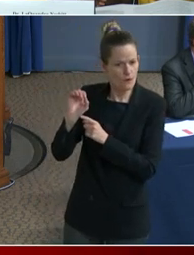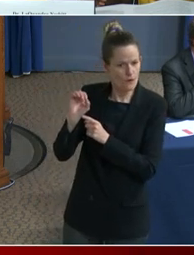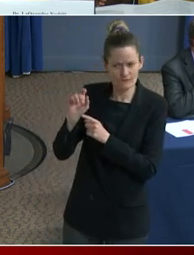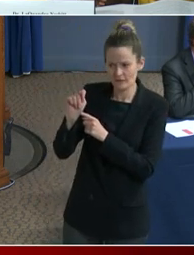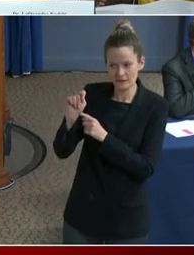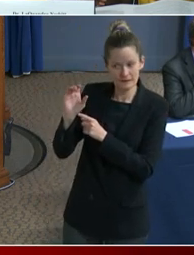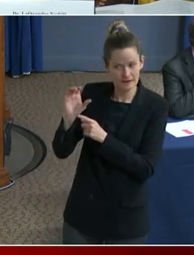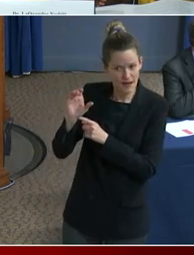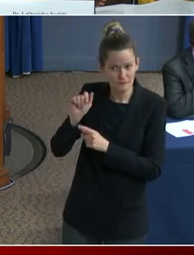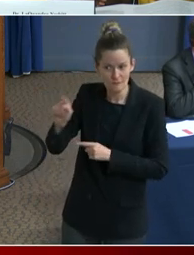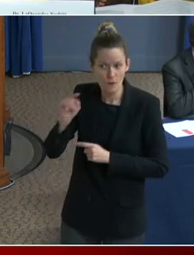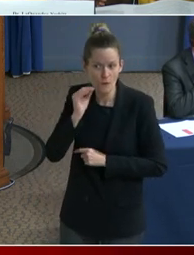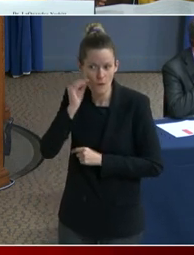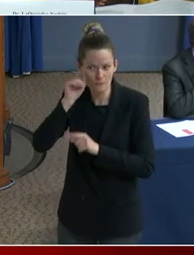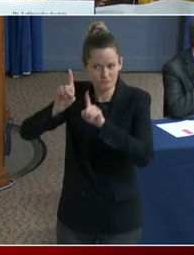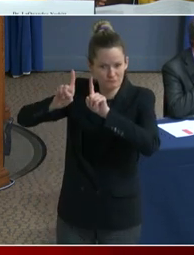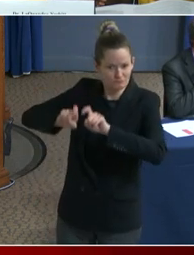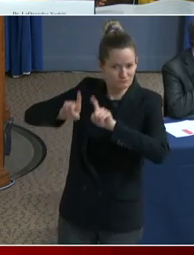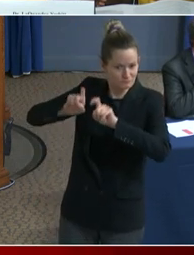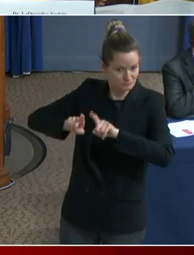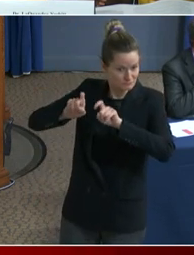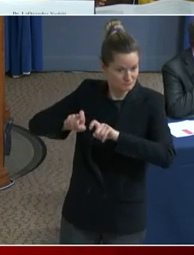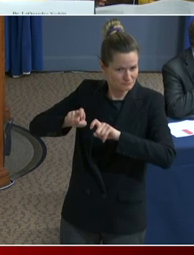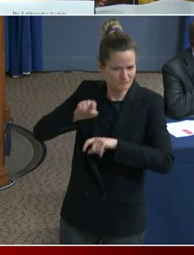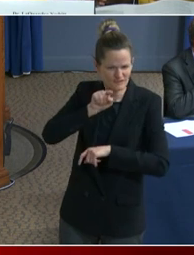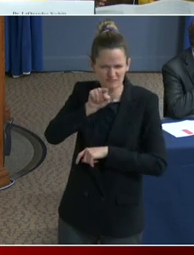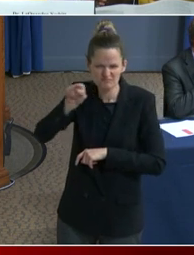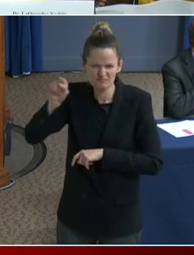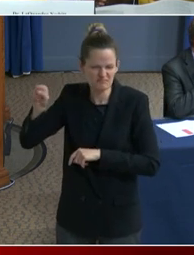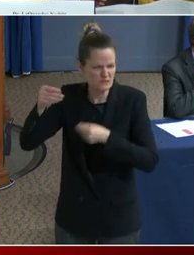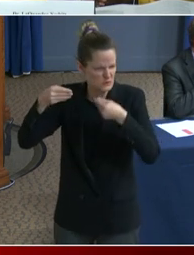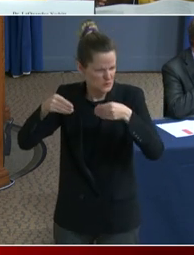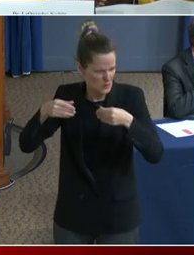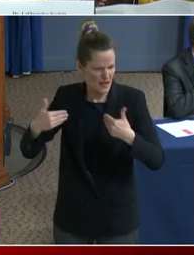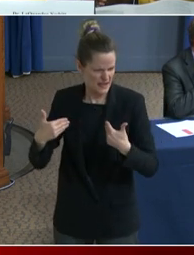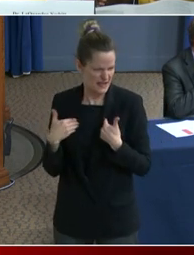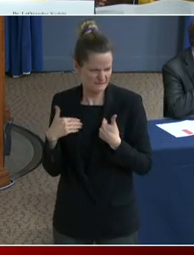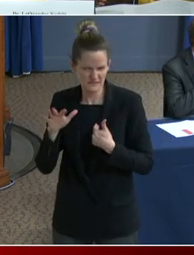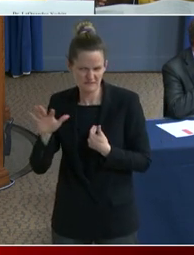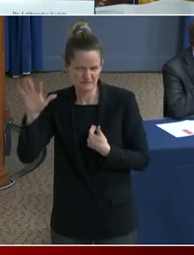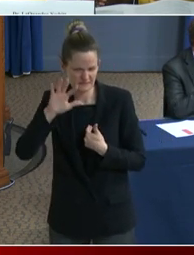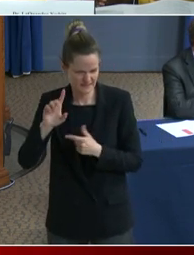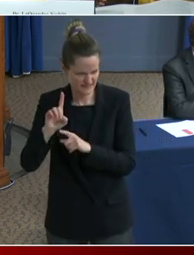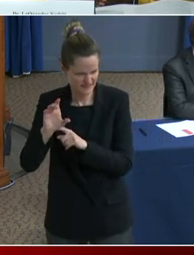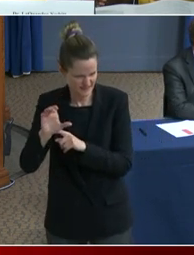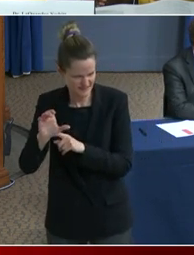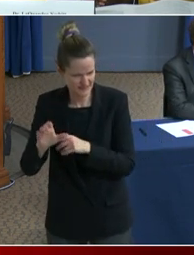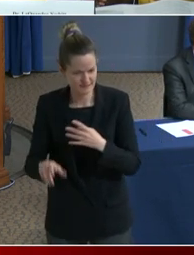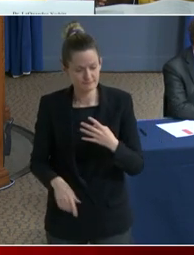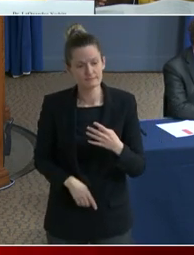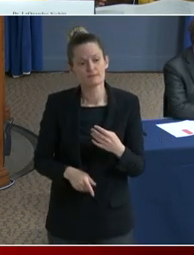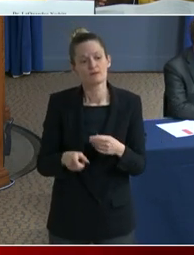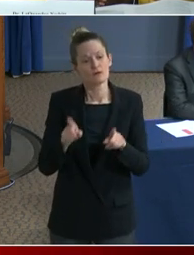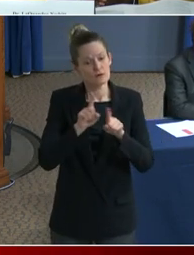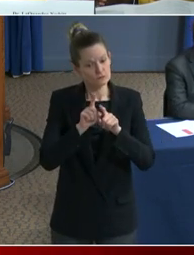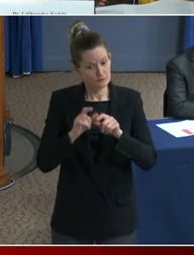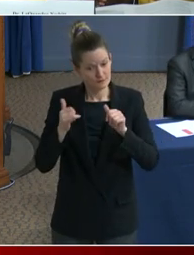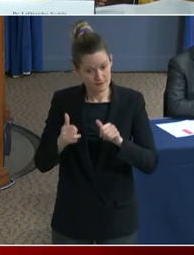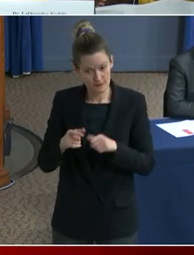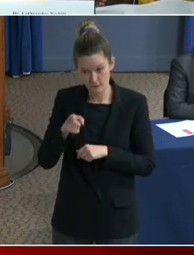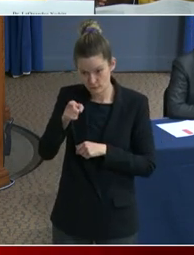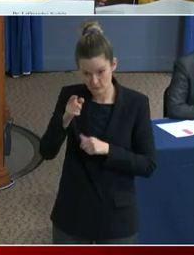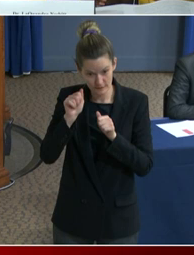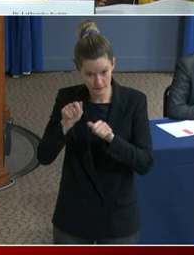These tests are available at many retail locations throughout the District of Columbia, and you can log your results. It's important for us to know if you